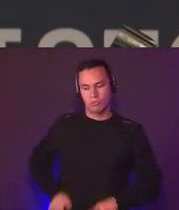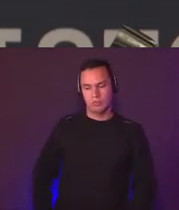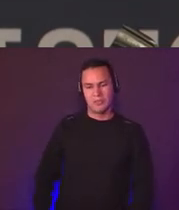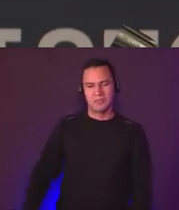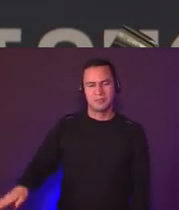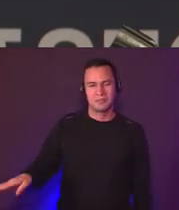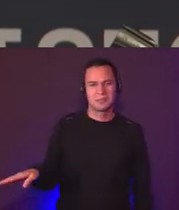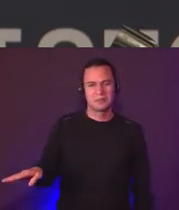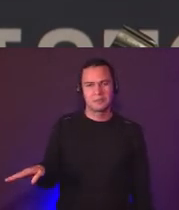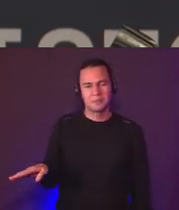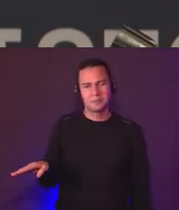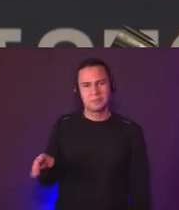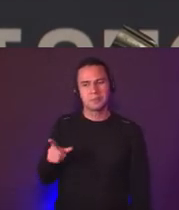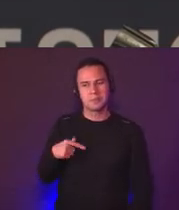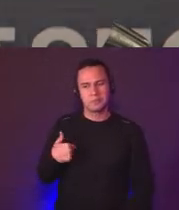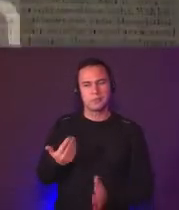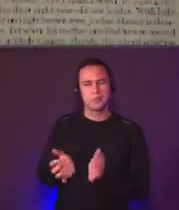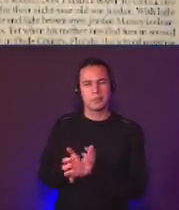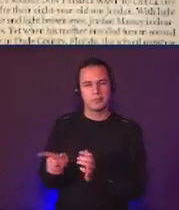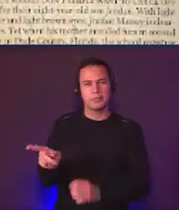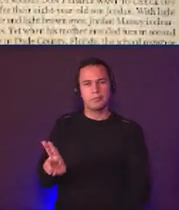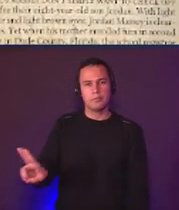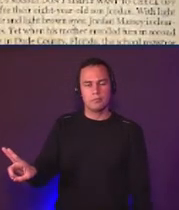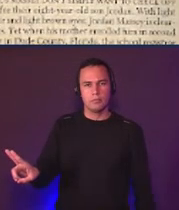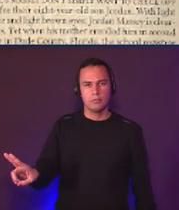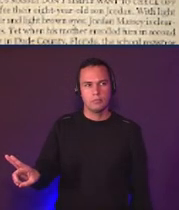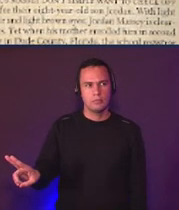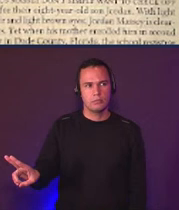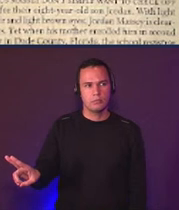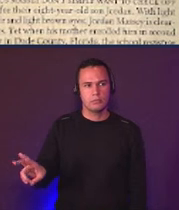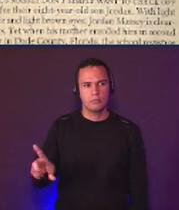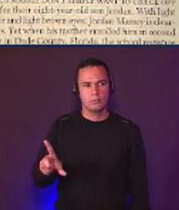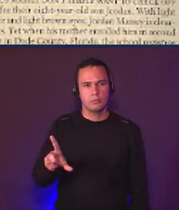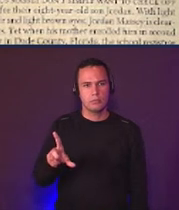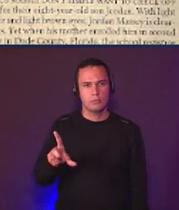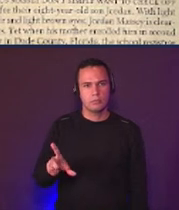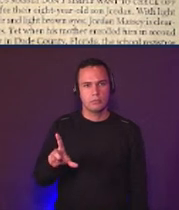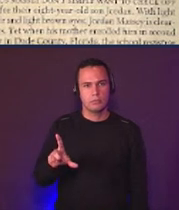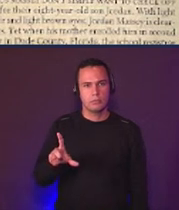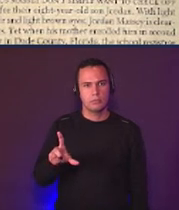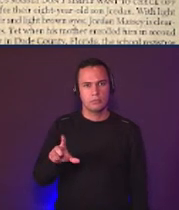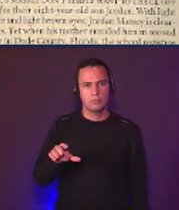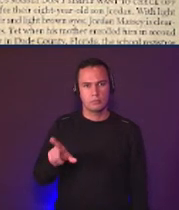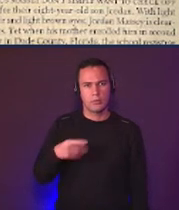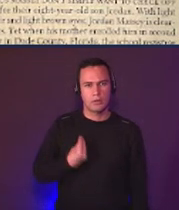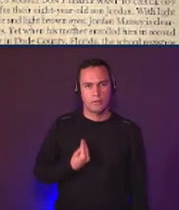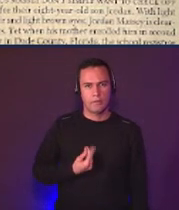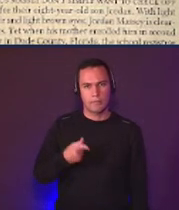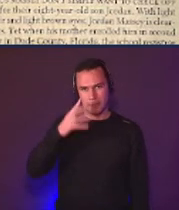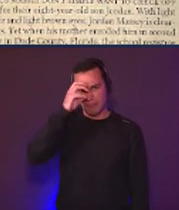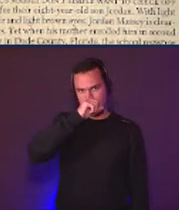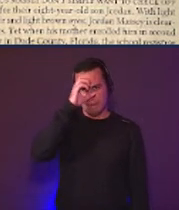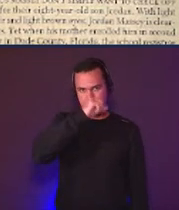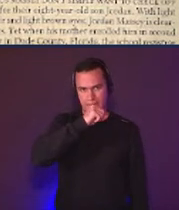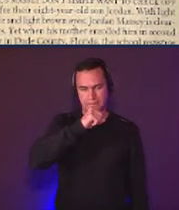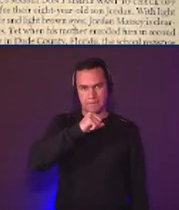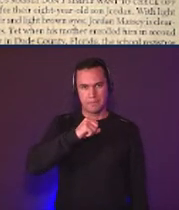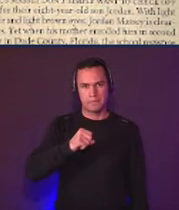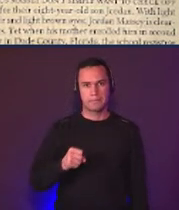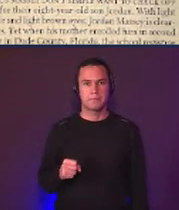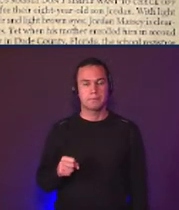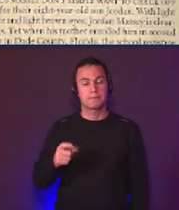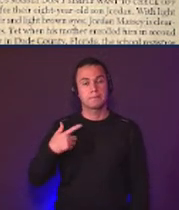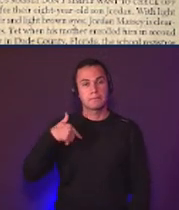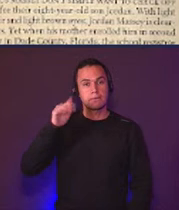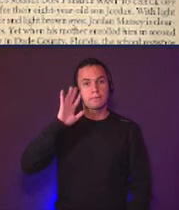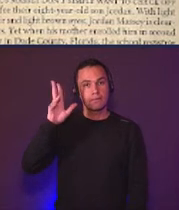there was this group called LIFE, the LIFE group. It stood for Learning for Interracial Family Enrichment. And I thought that it was